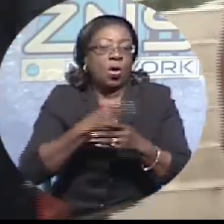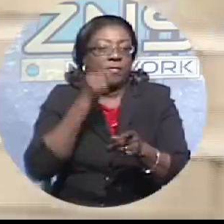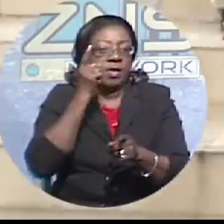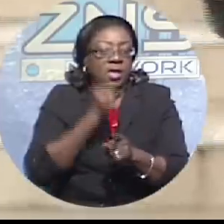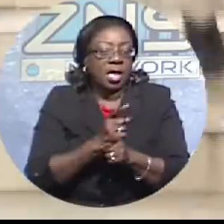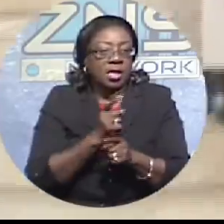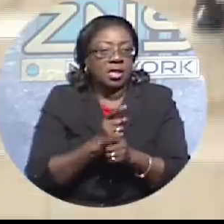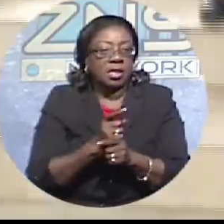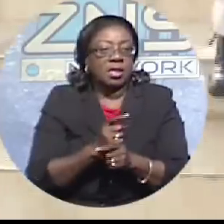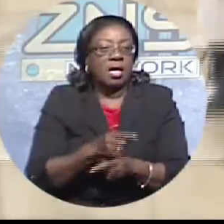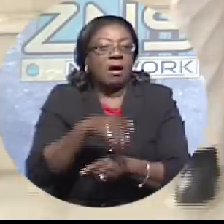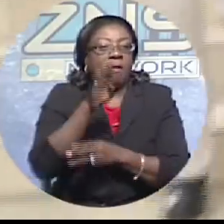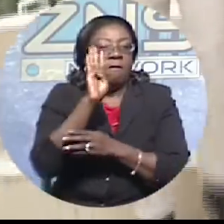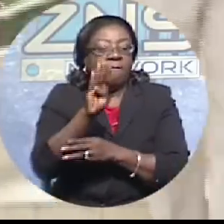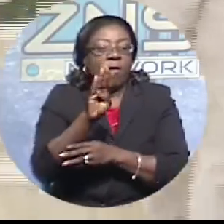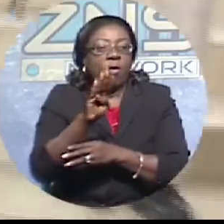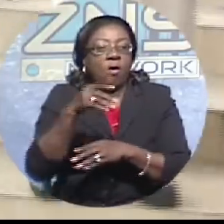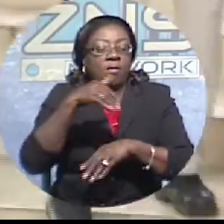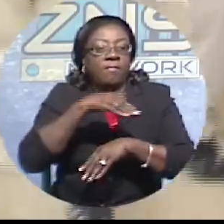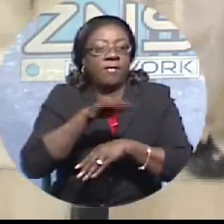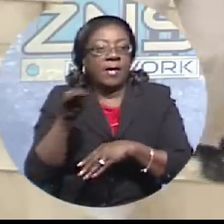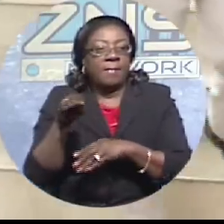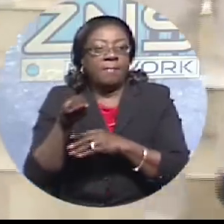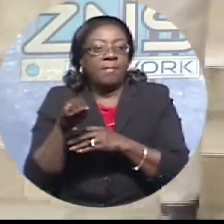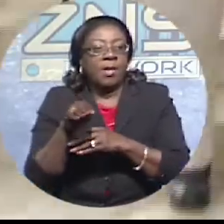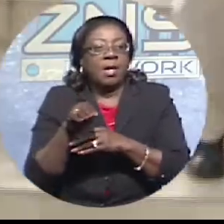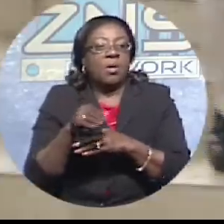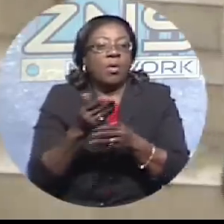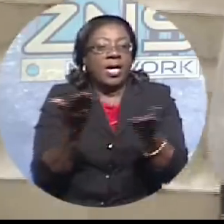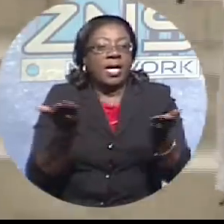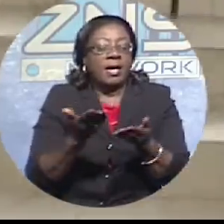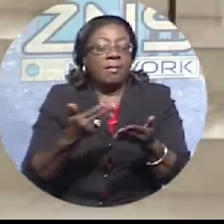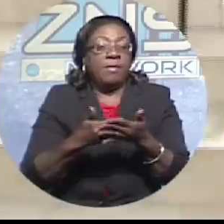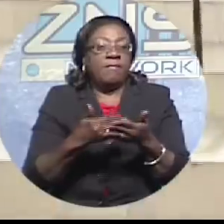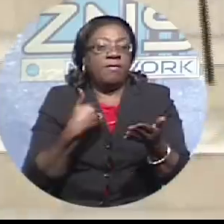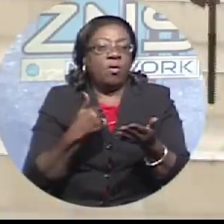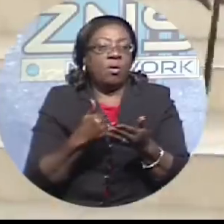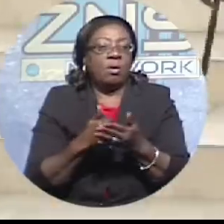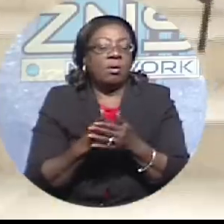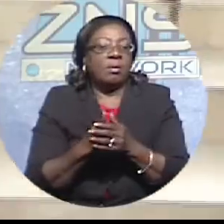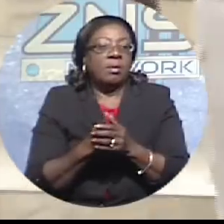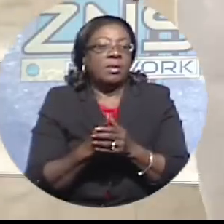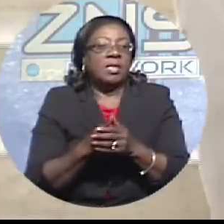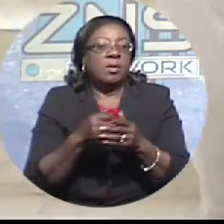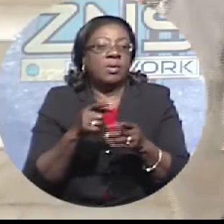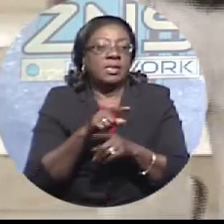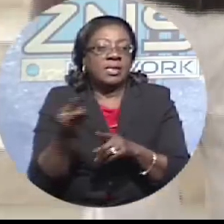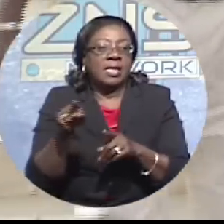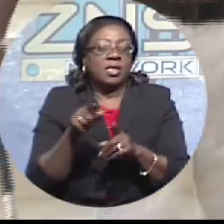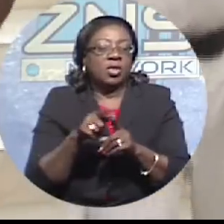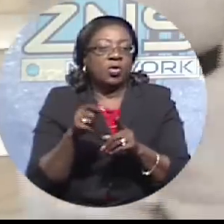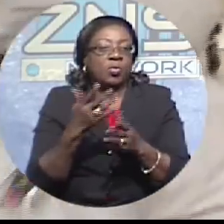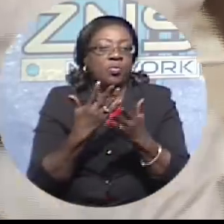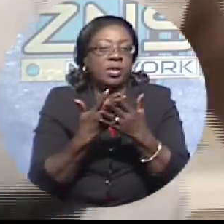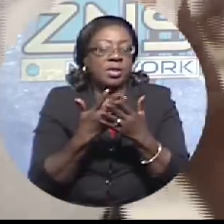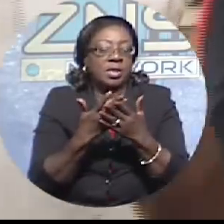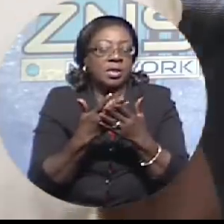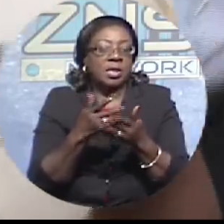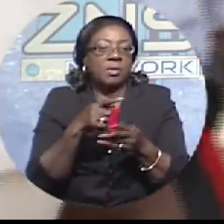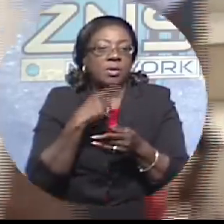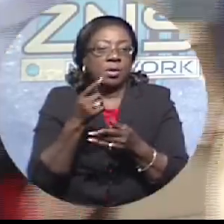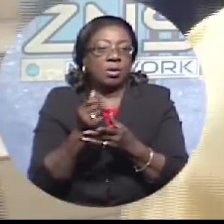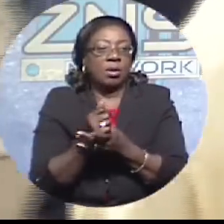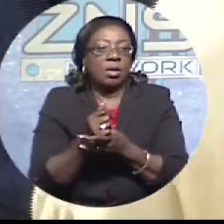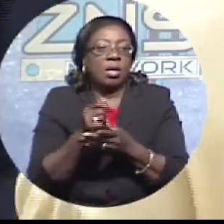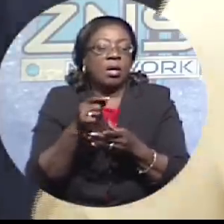before them. When asked by the judge if they wished to say something prior to being sentenced, all 43 men declined to make a statement. Among the